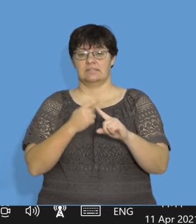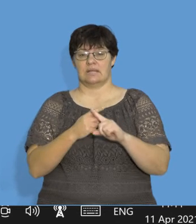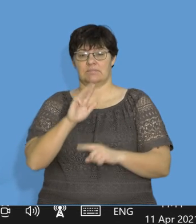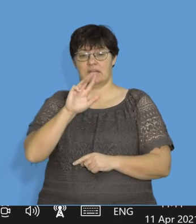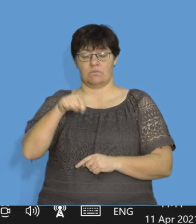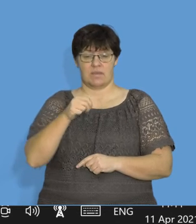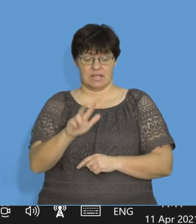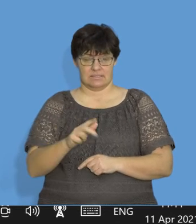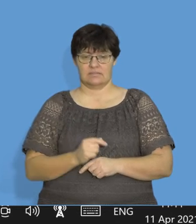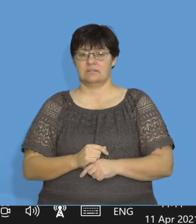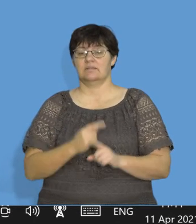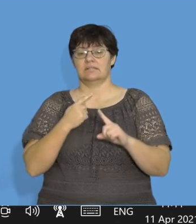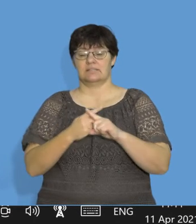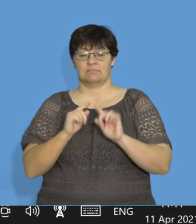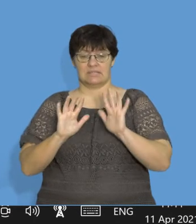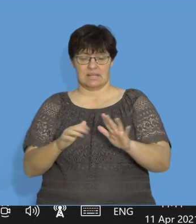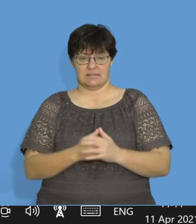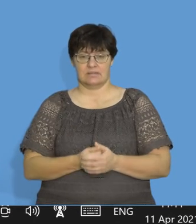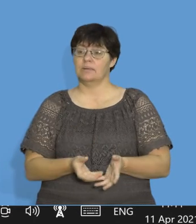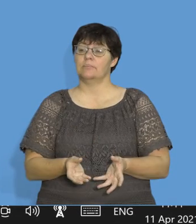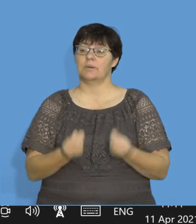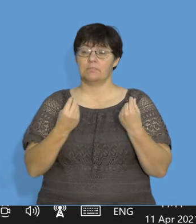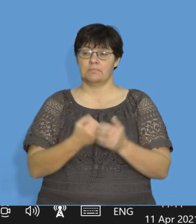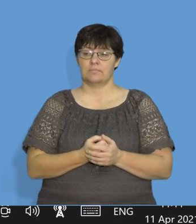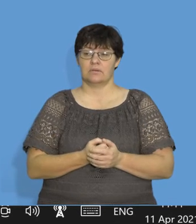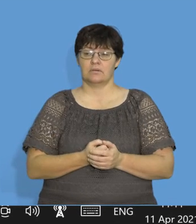times 9.8 times 10,